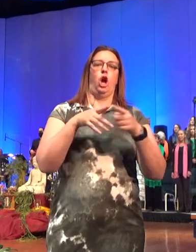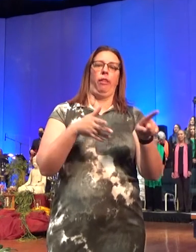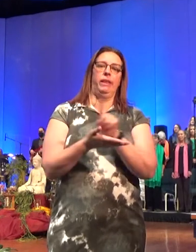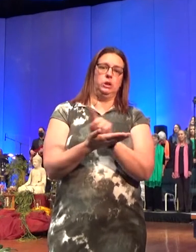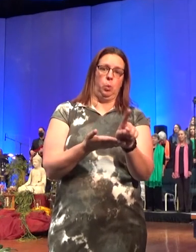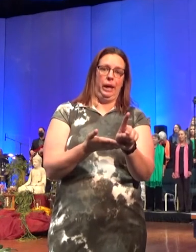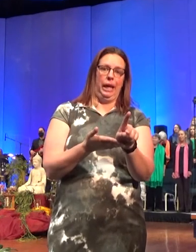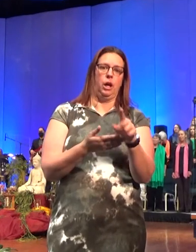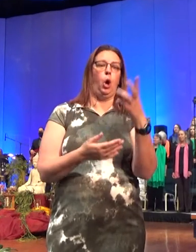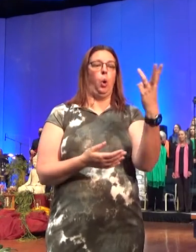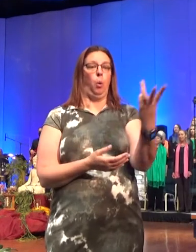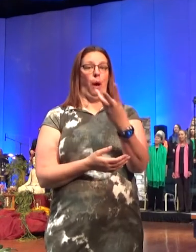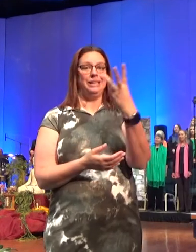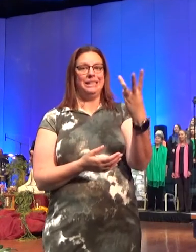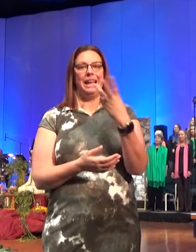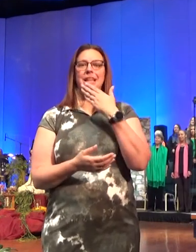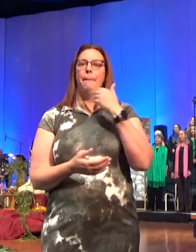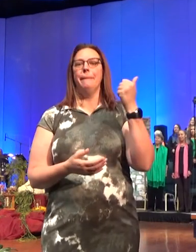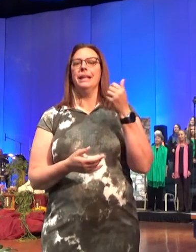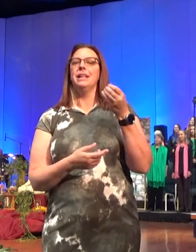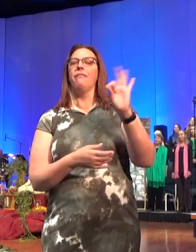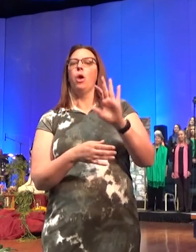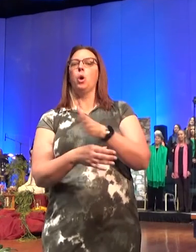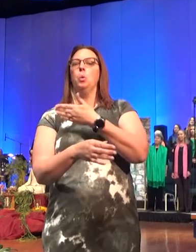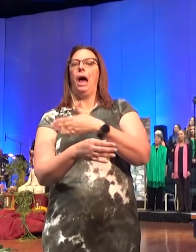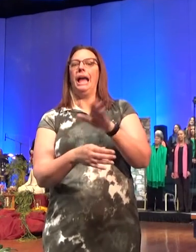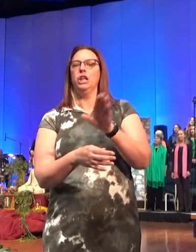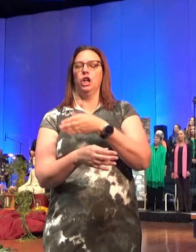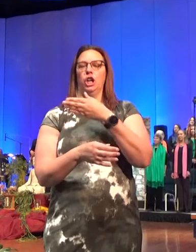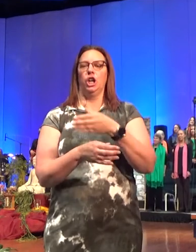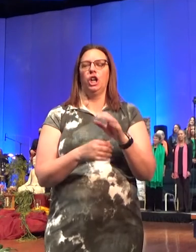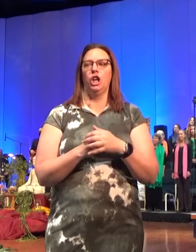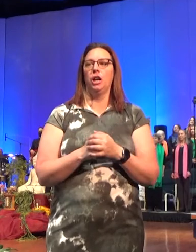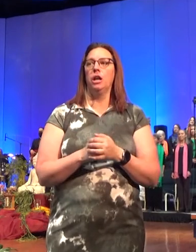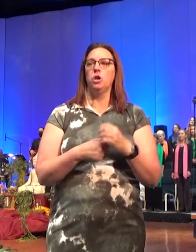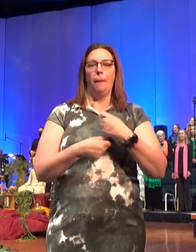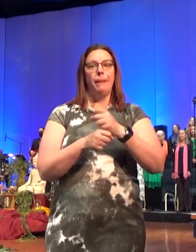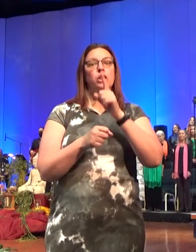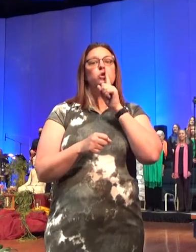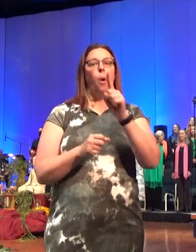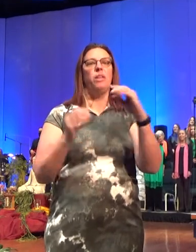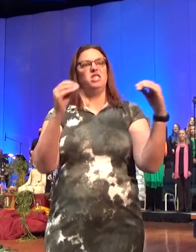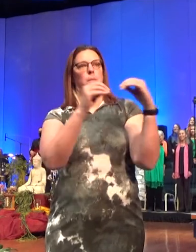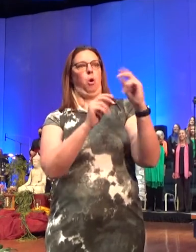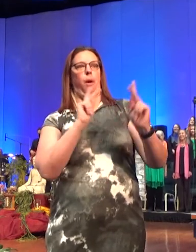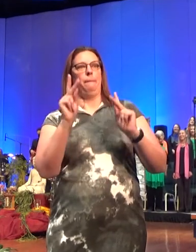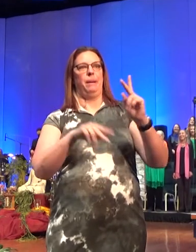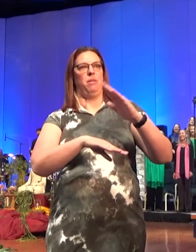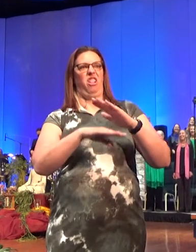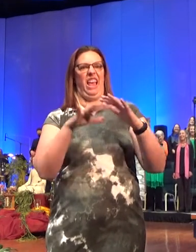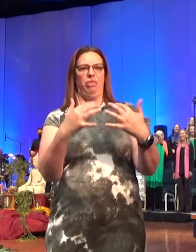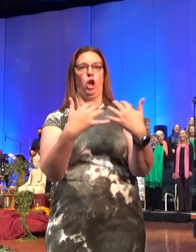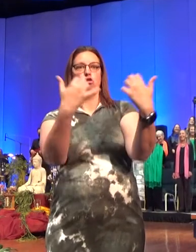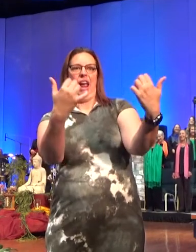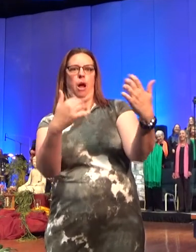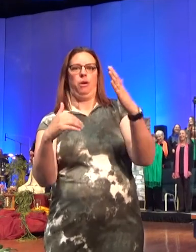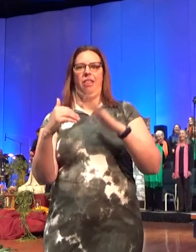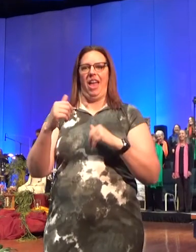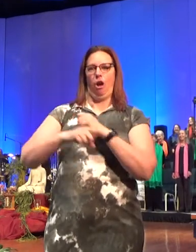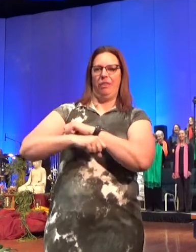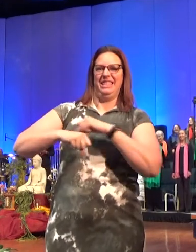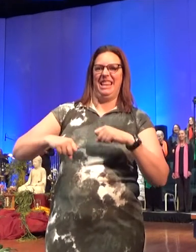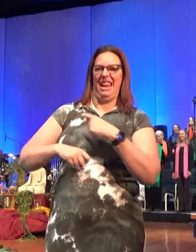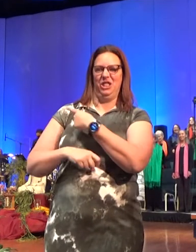of Choir singing from the stage. So let's make sure there's more people in the crowd than there is on stage on Wednesday here. Looking forward to that. That's at 7 p.m. And then this